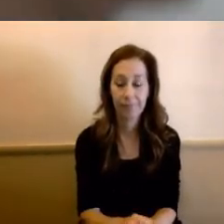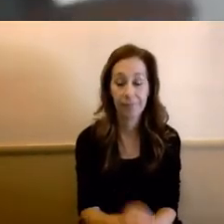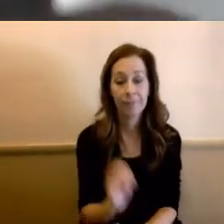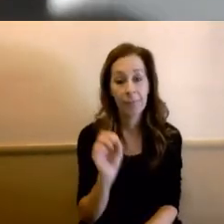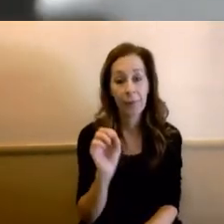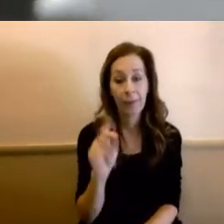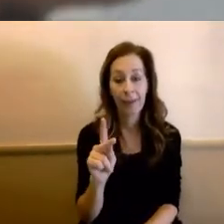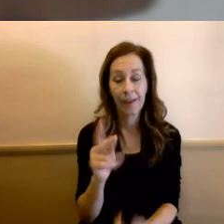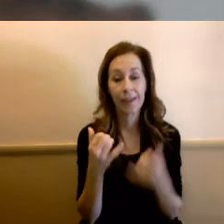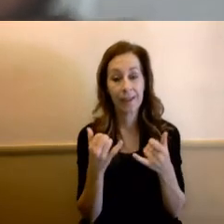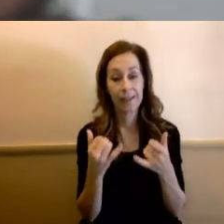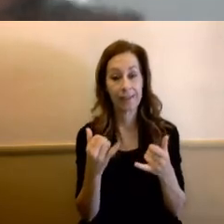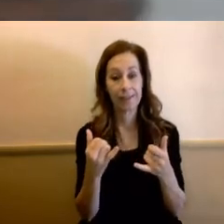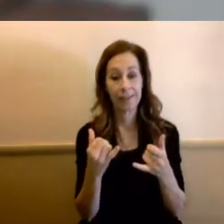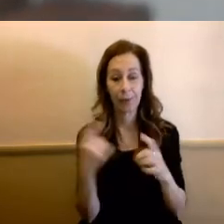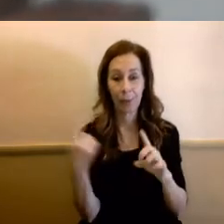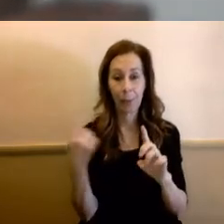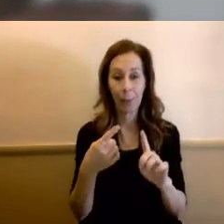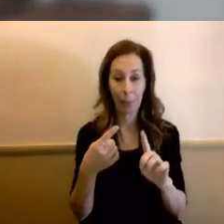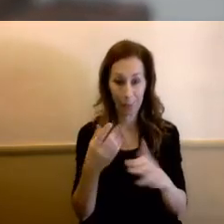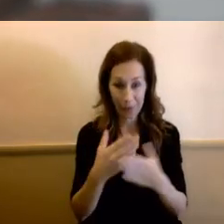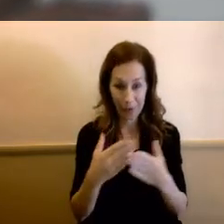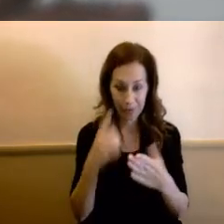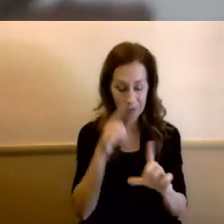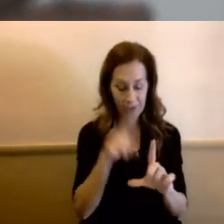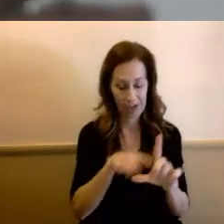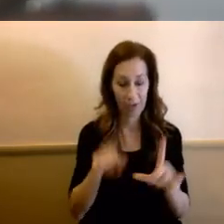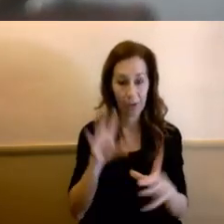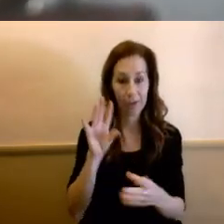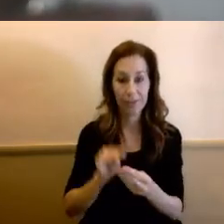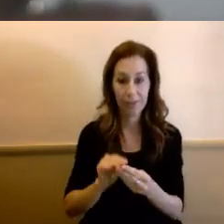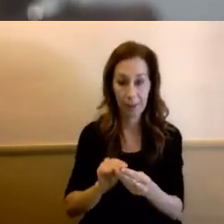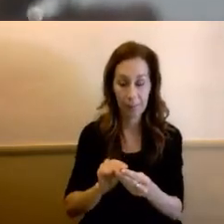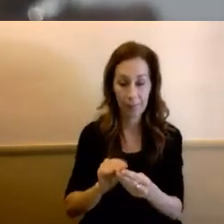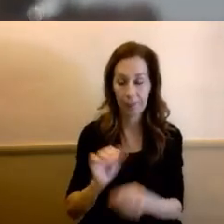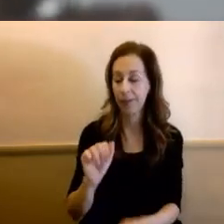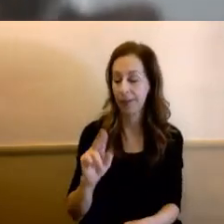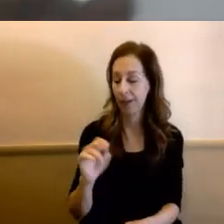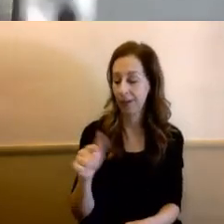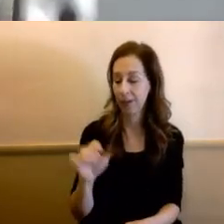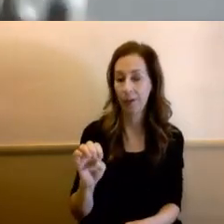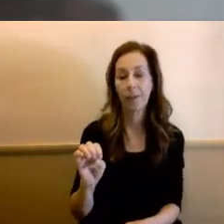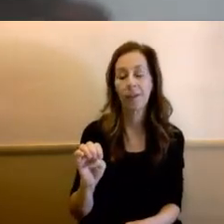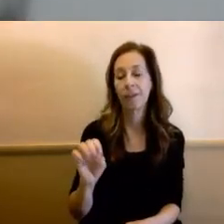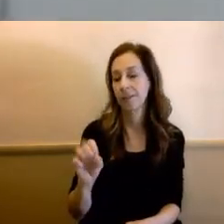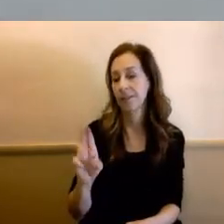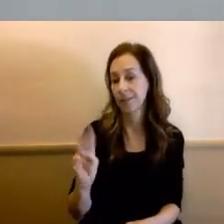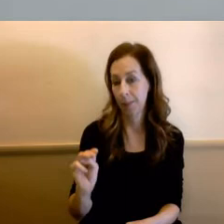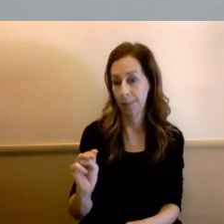All right, now we're at the goal part for angle sums. Okay.